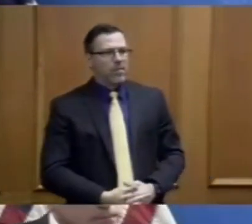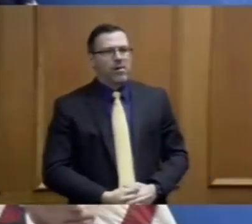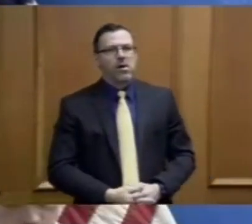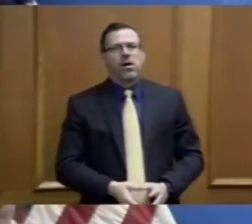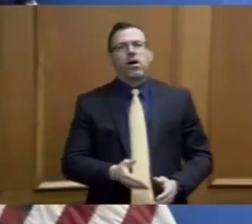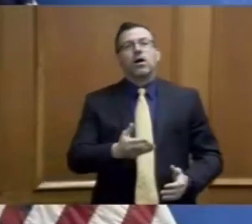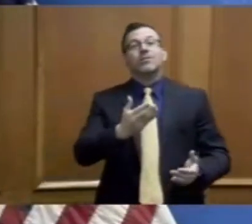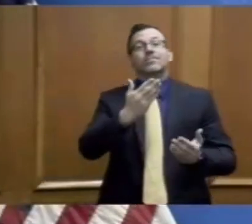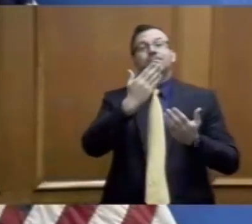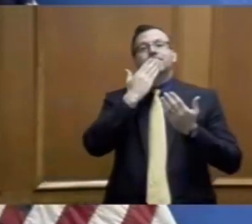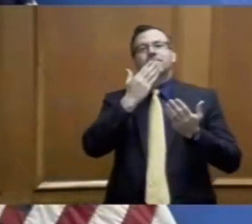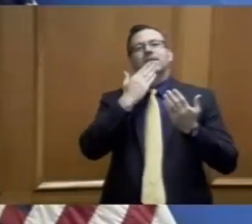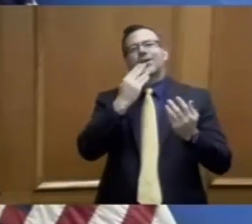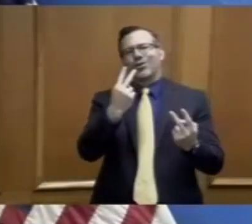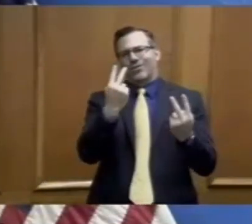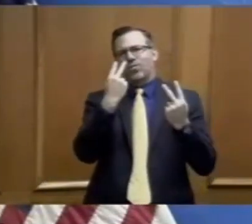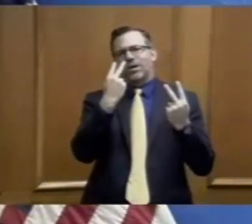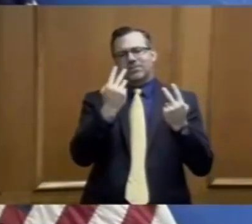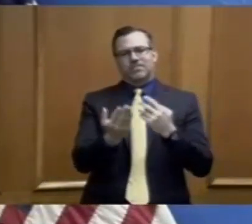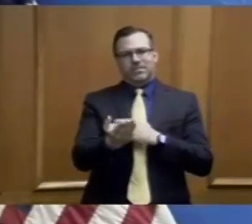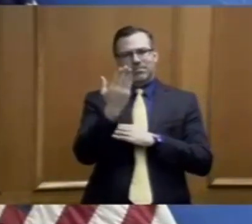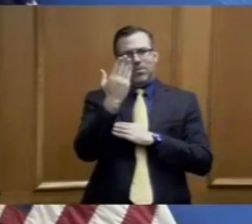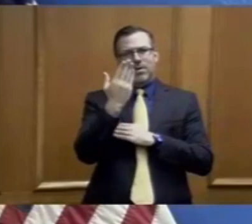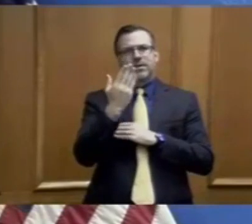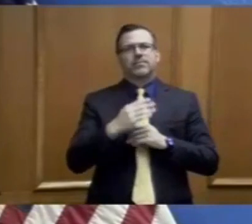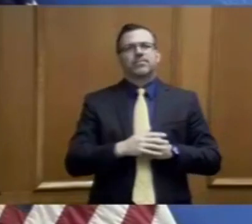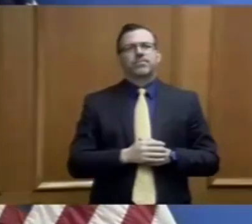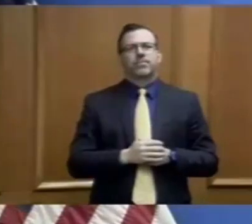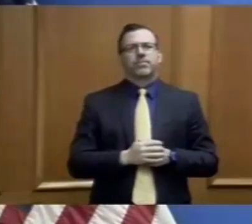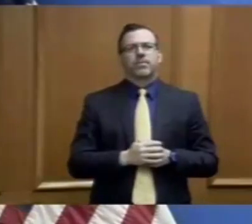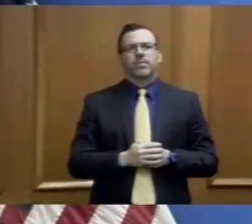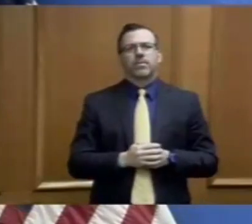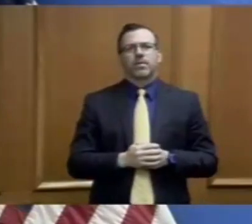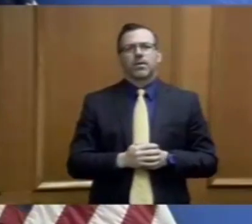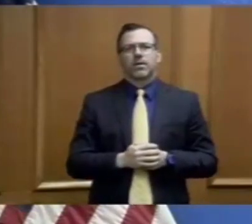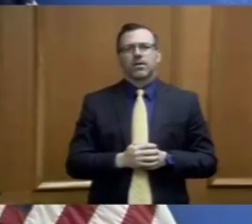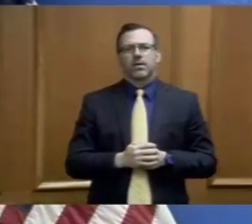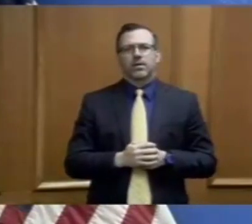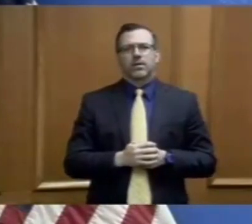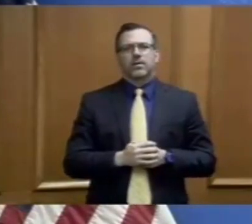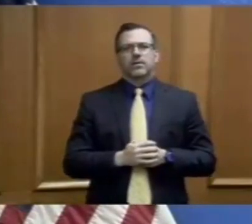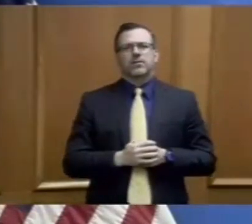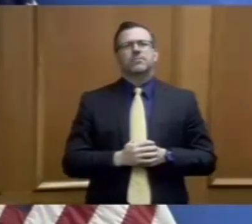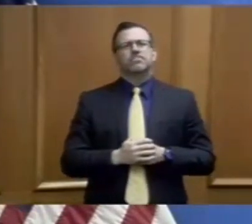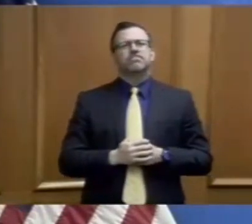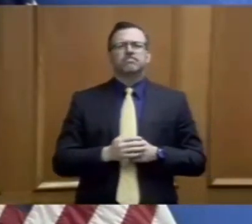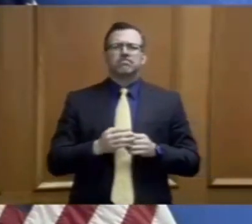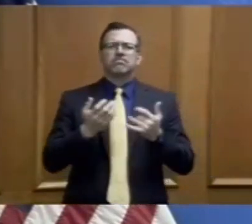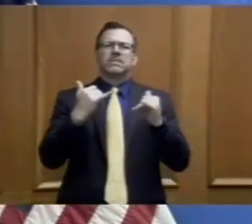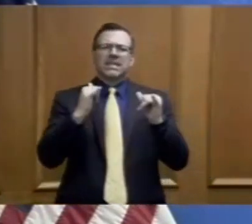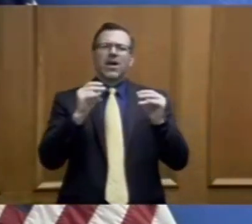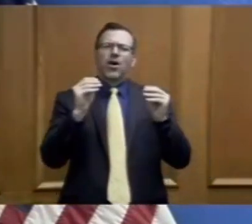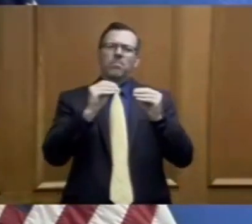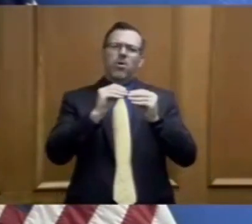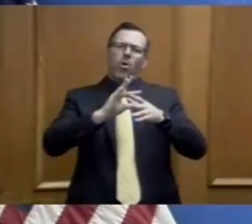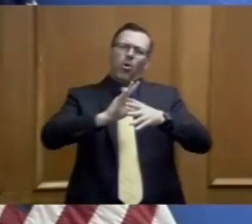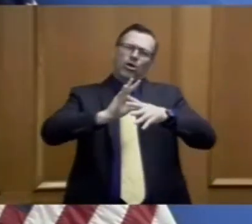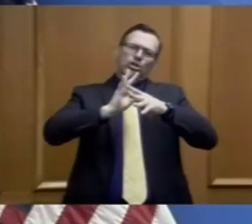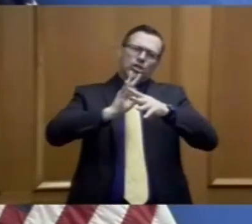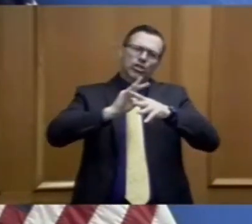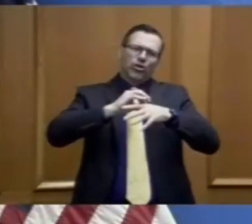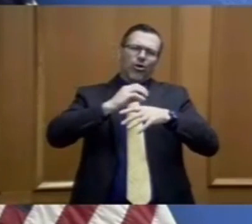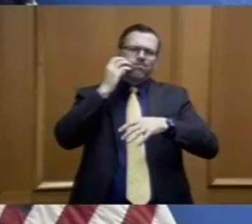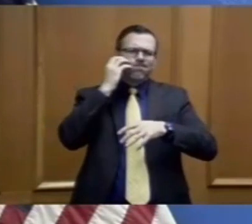Thank you for joining us this morning. There is much information to know about the details regarding this Tennessee Pledge and